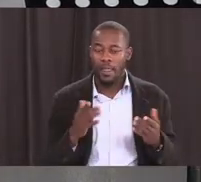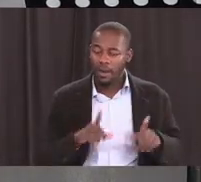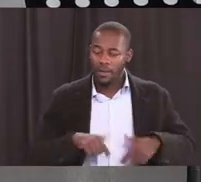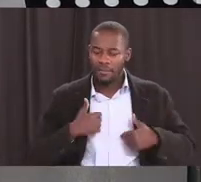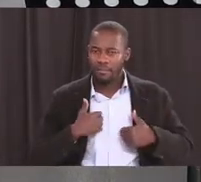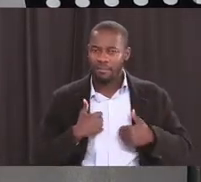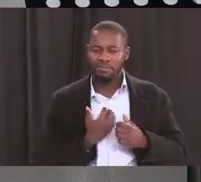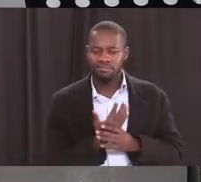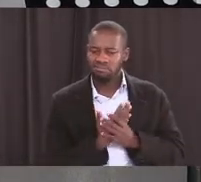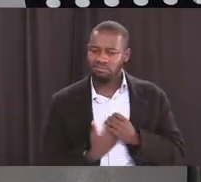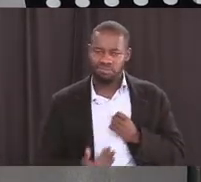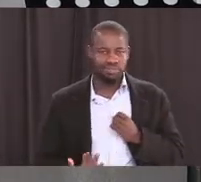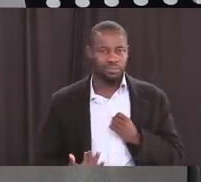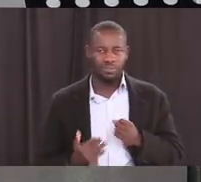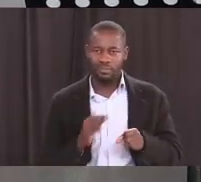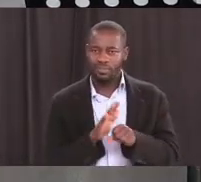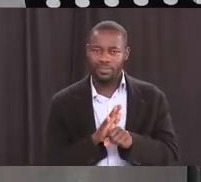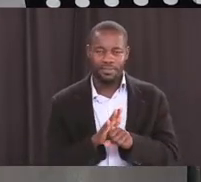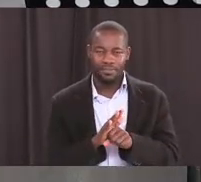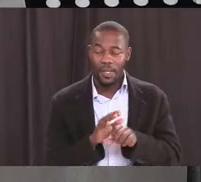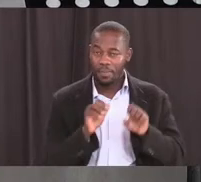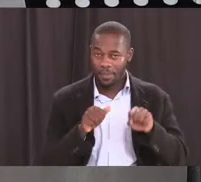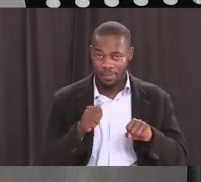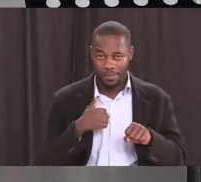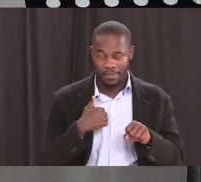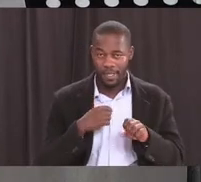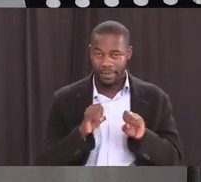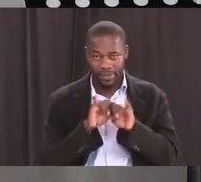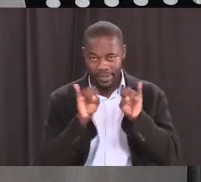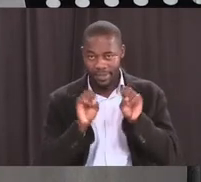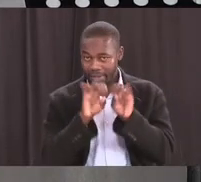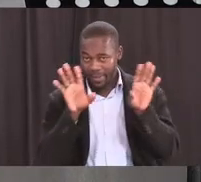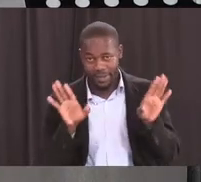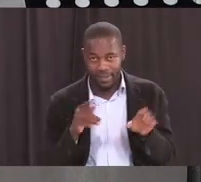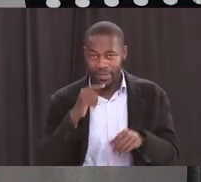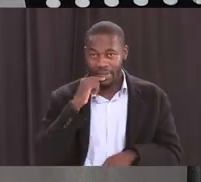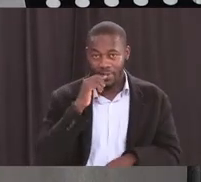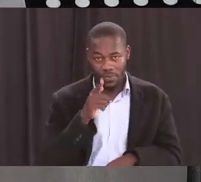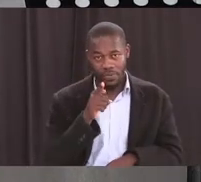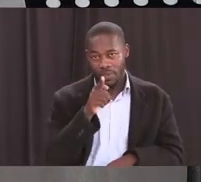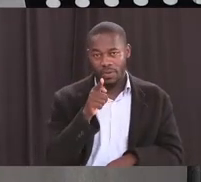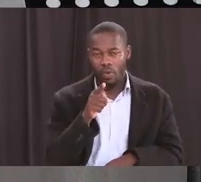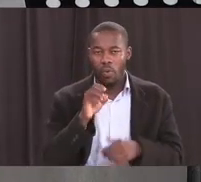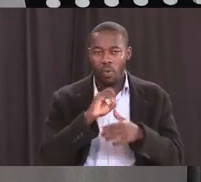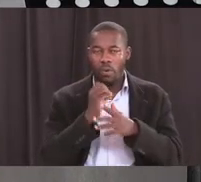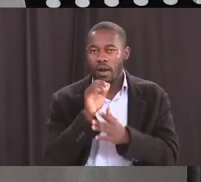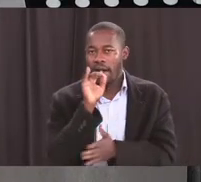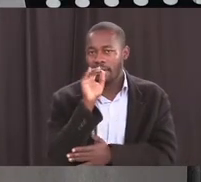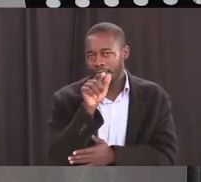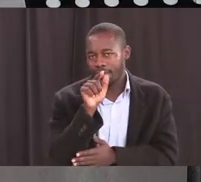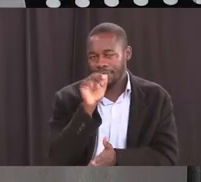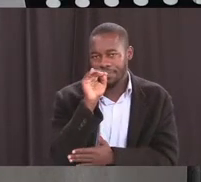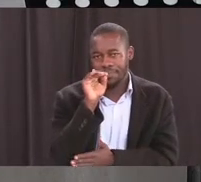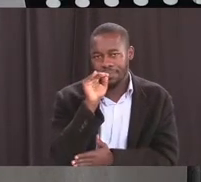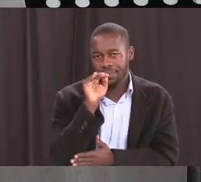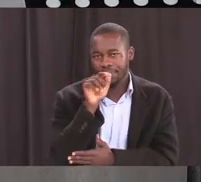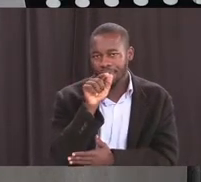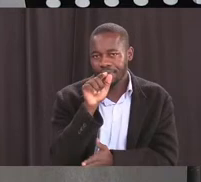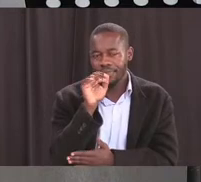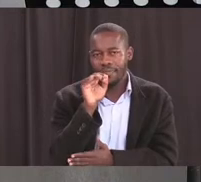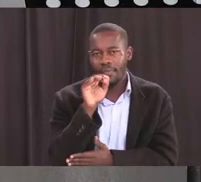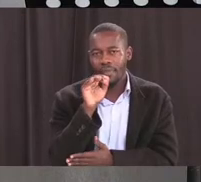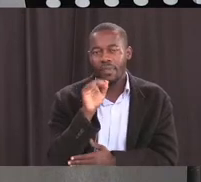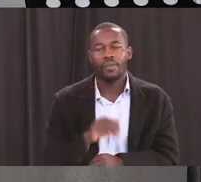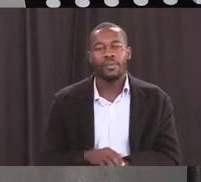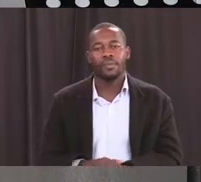Now, I'm going to be fully transparent here, but I would ask that you guys pray